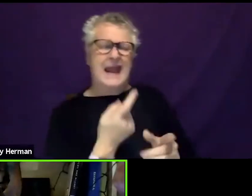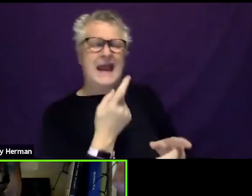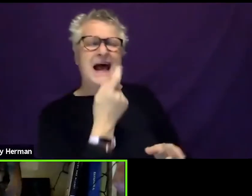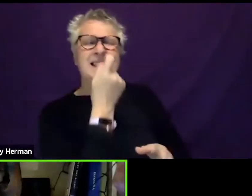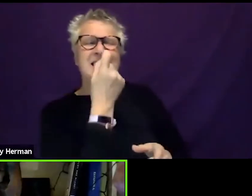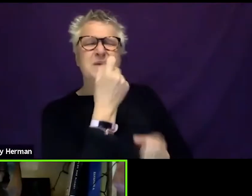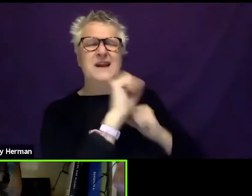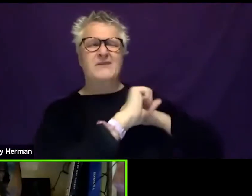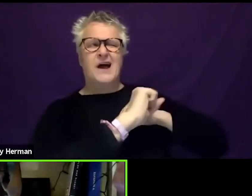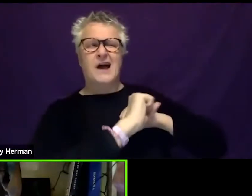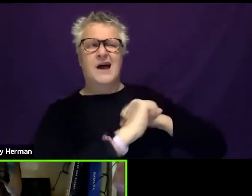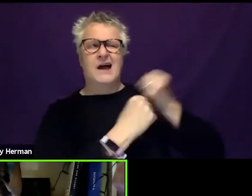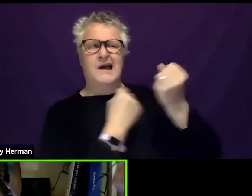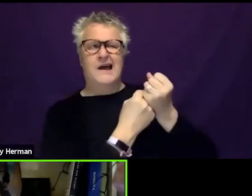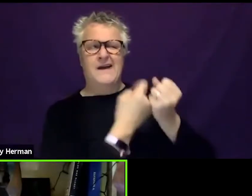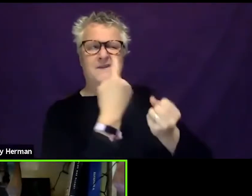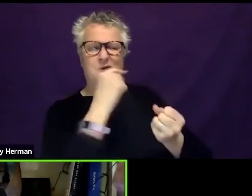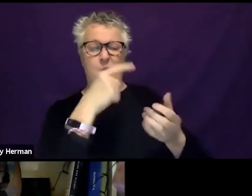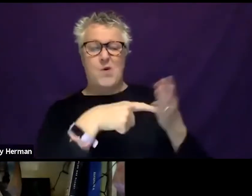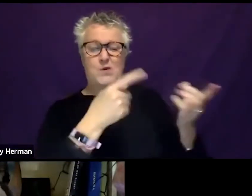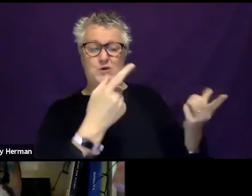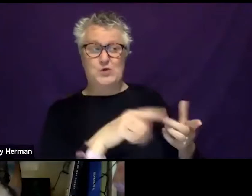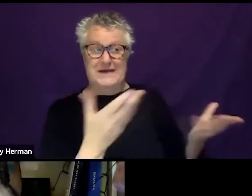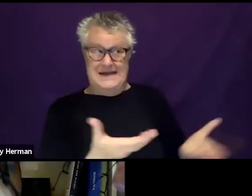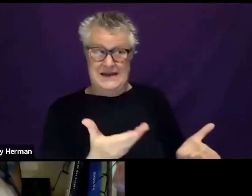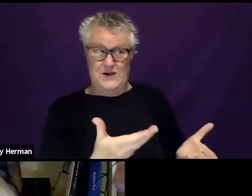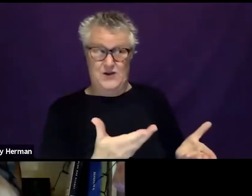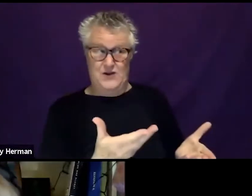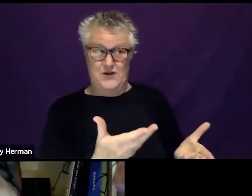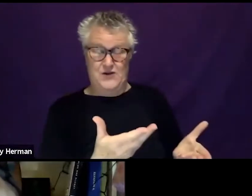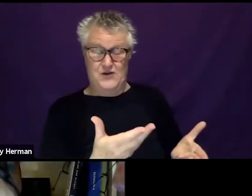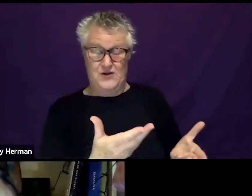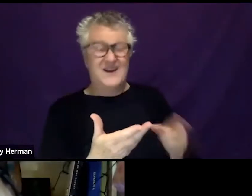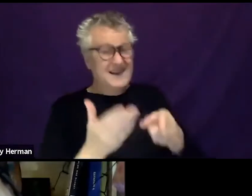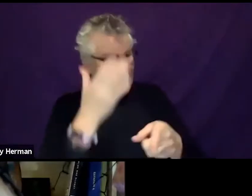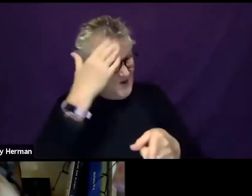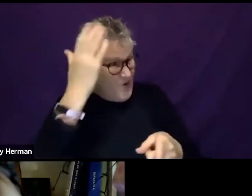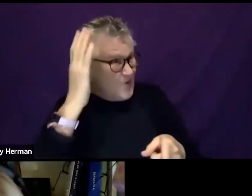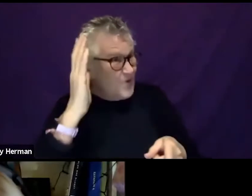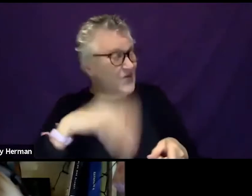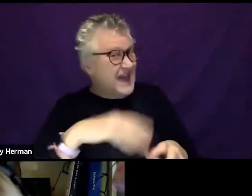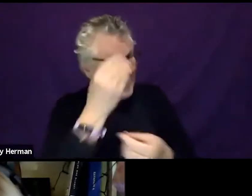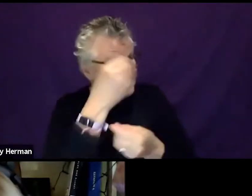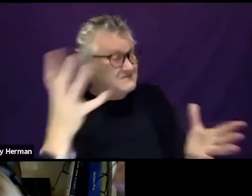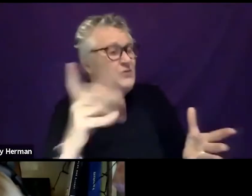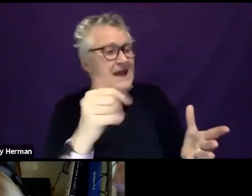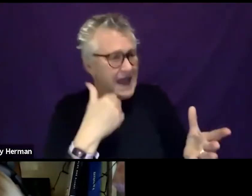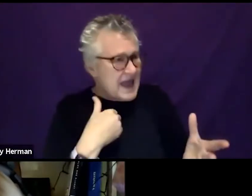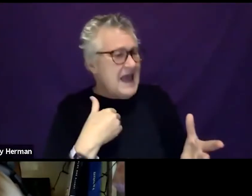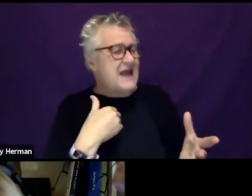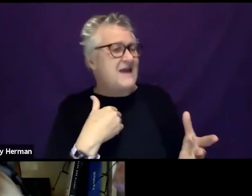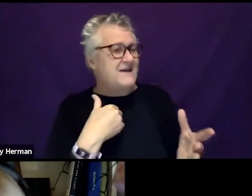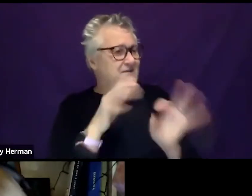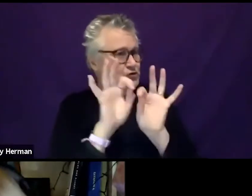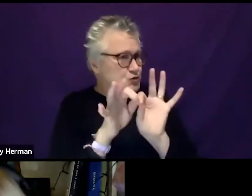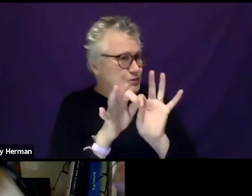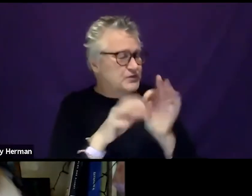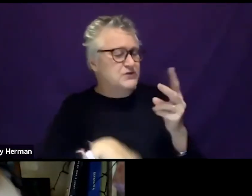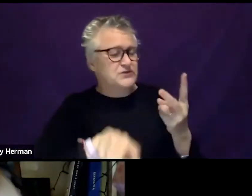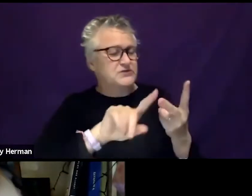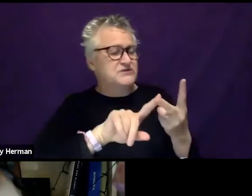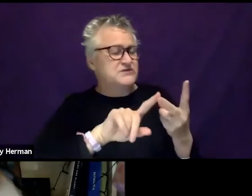so that people, if you can remember, we have sign language interpreters, we have closed caption people, and we need